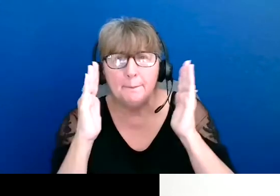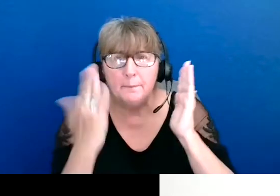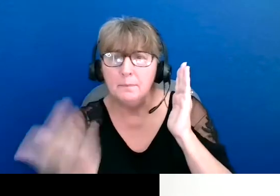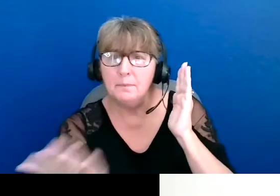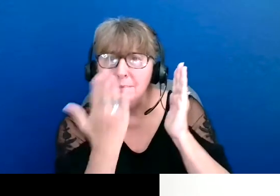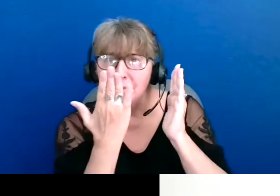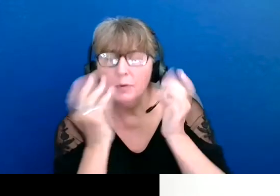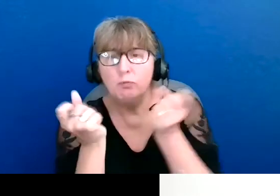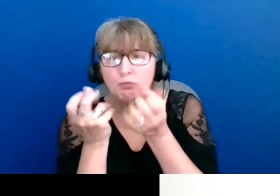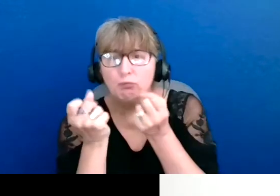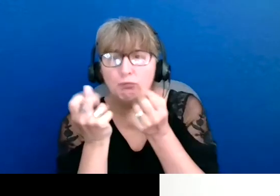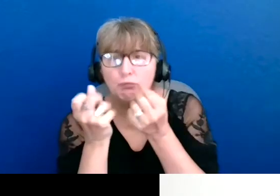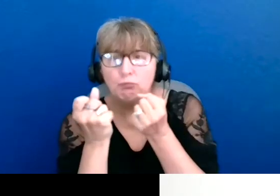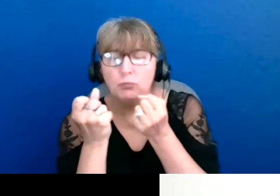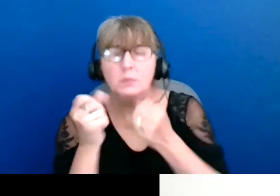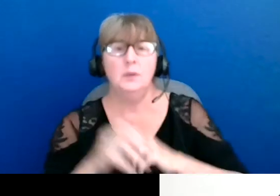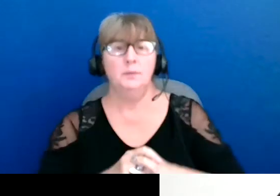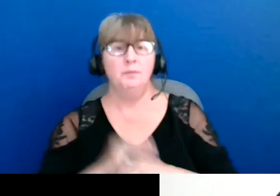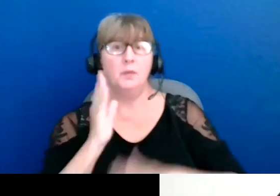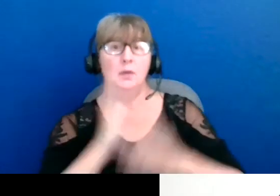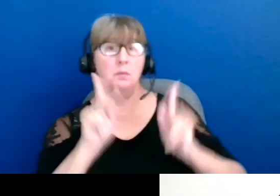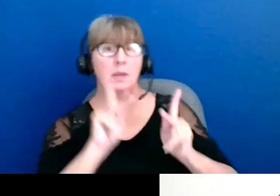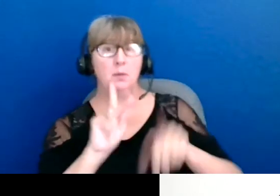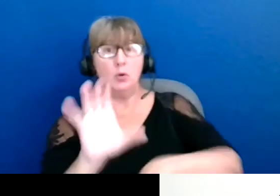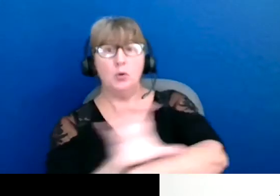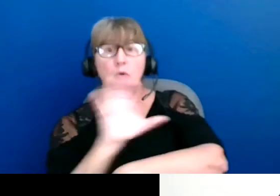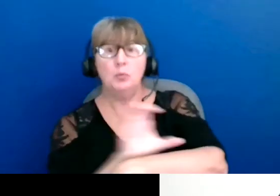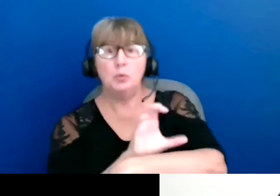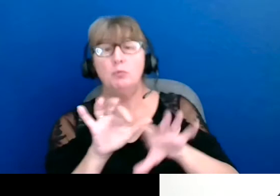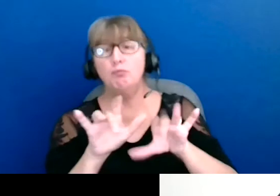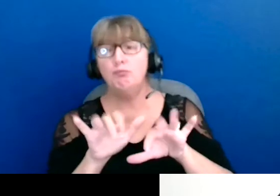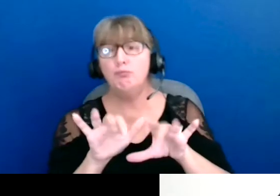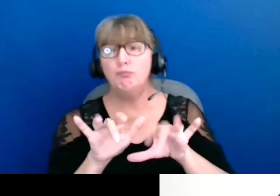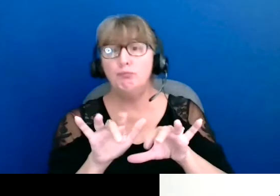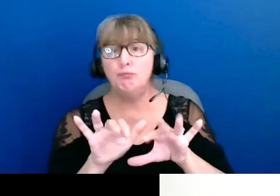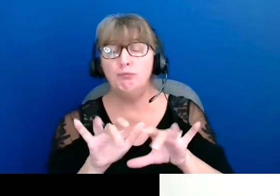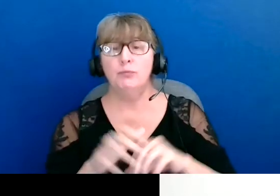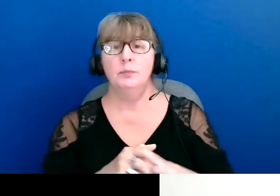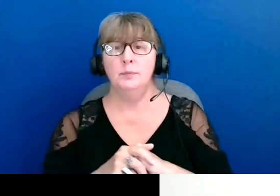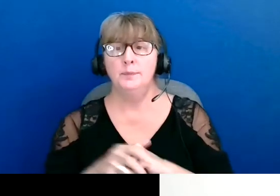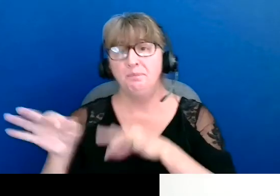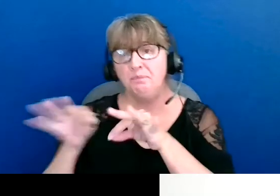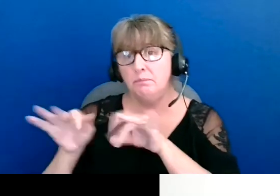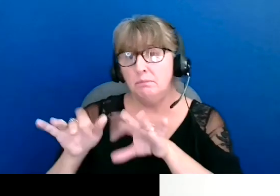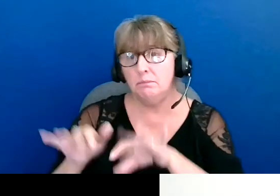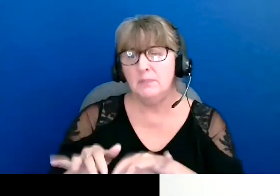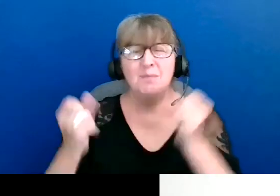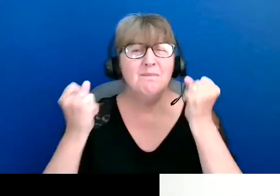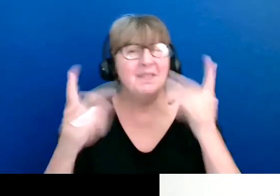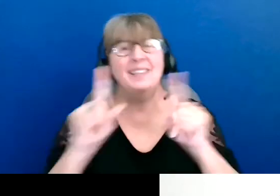close. Other people use computers or write down what they want to say. So there's lots of